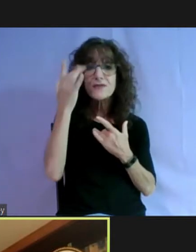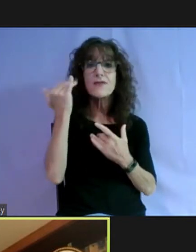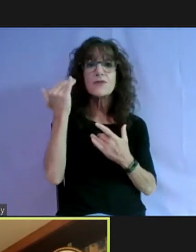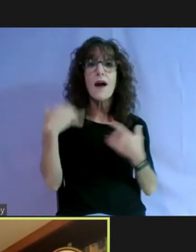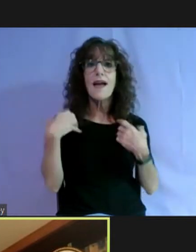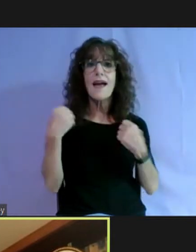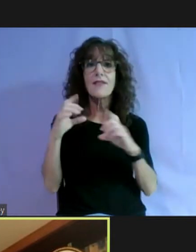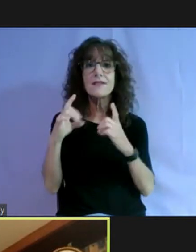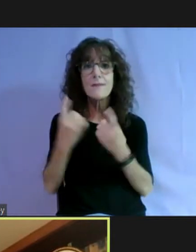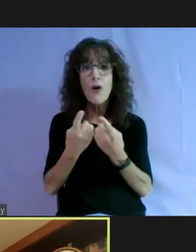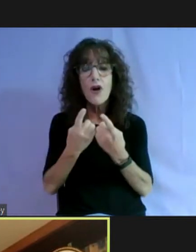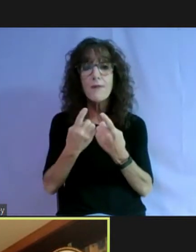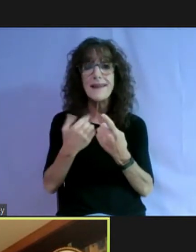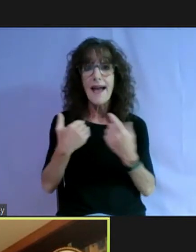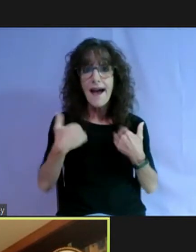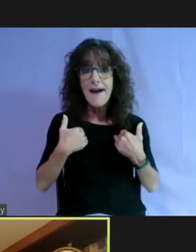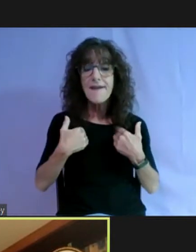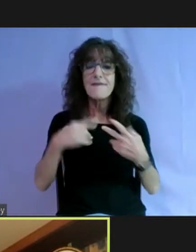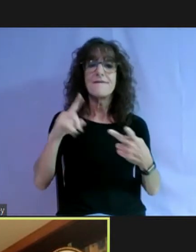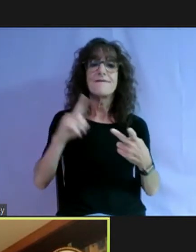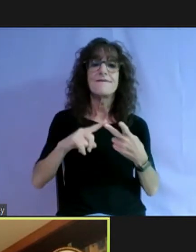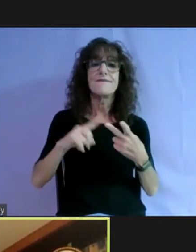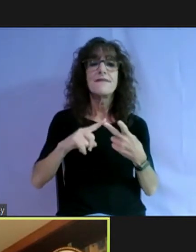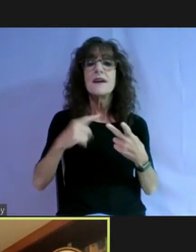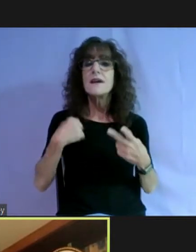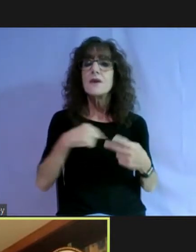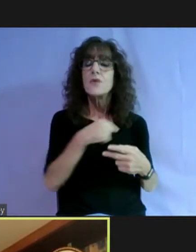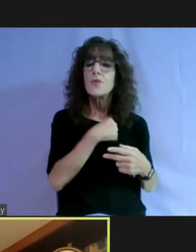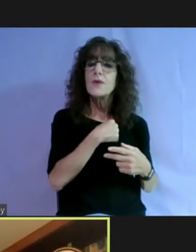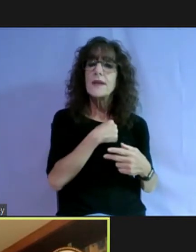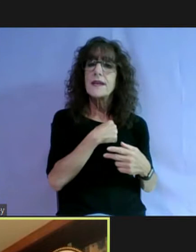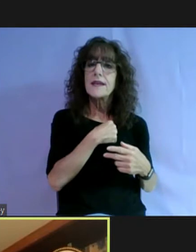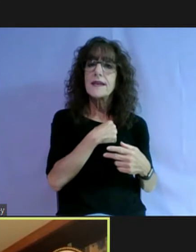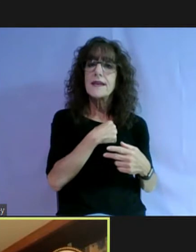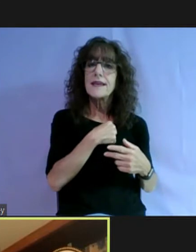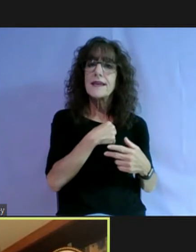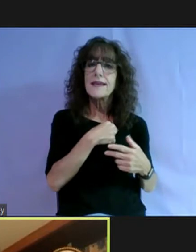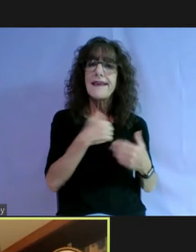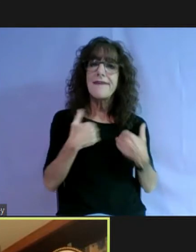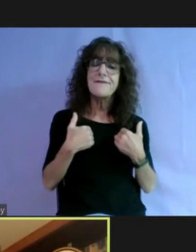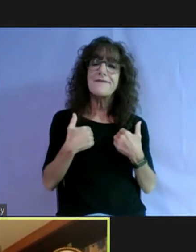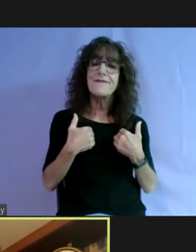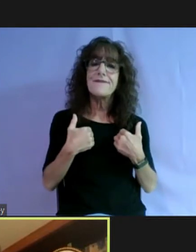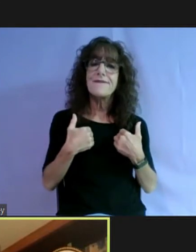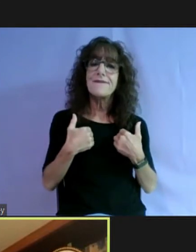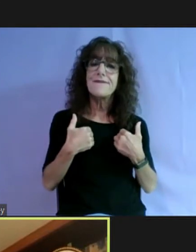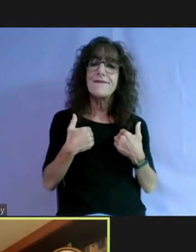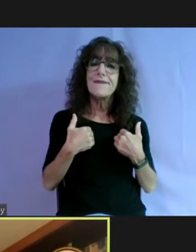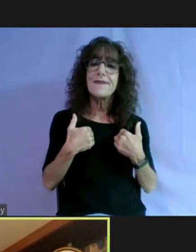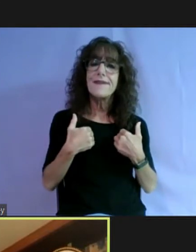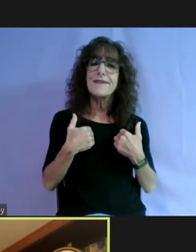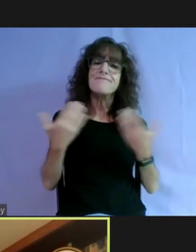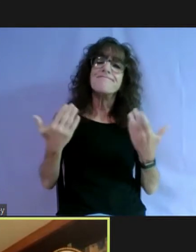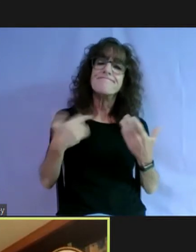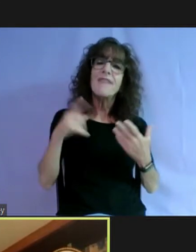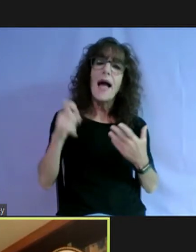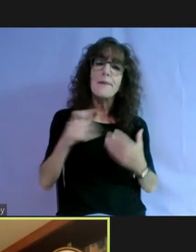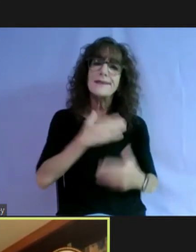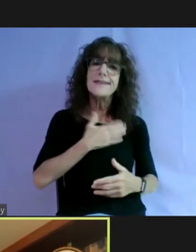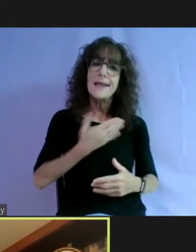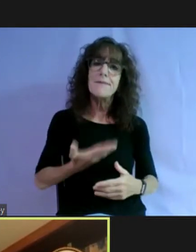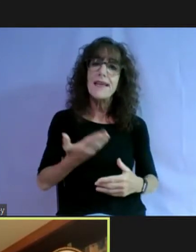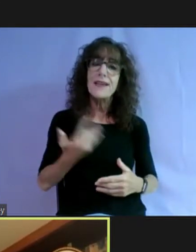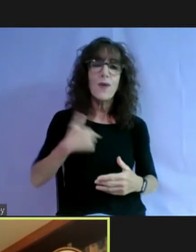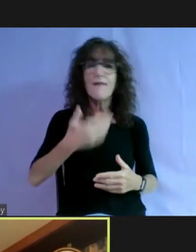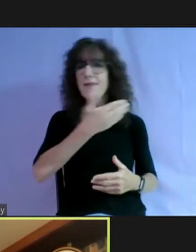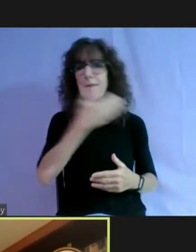department. We have really, I think, I'll have to say we have the best